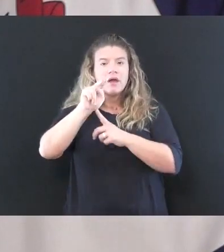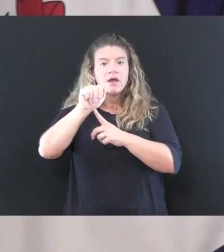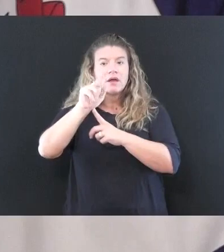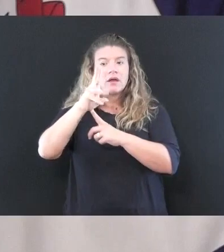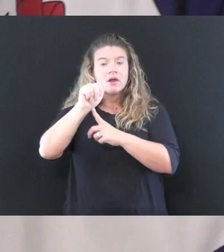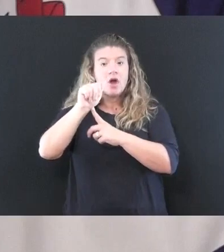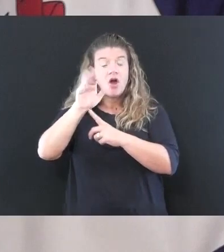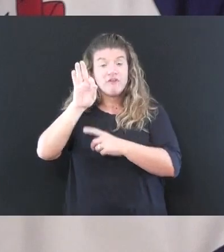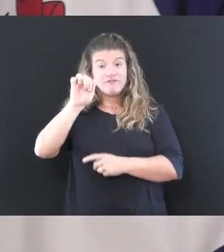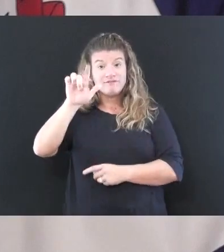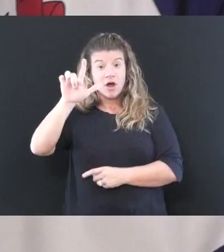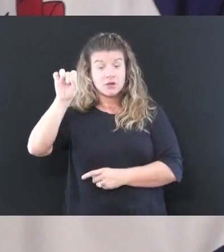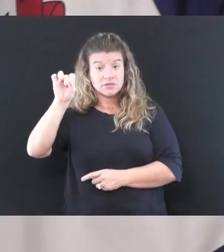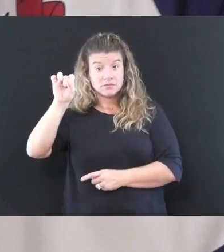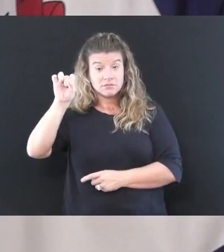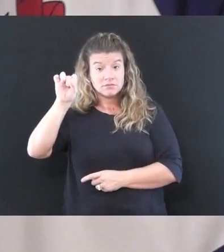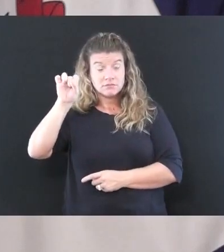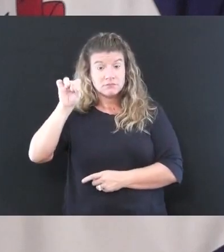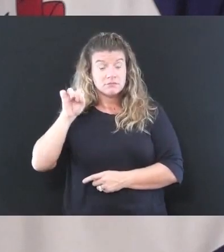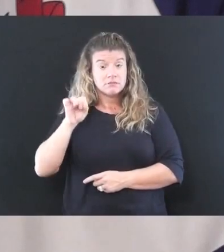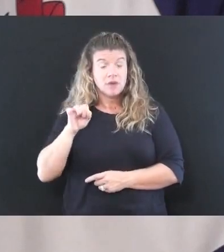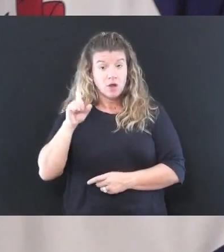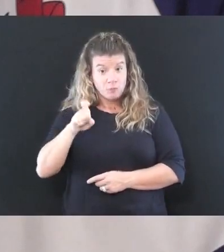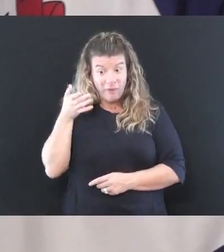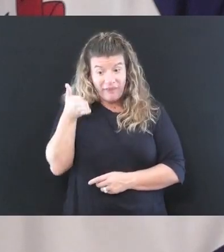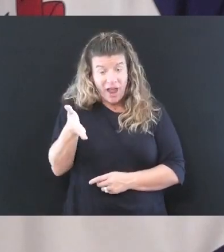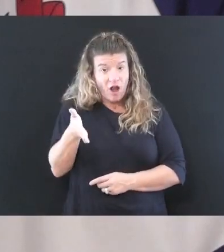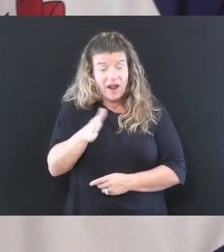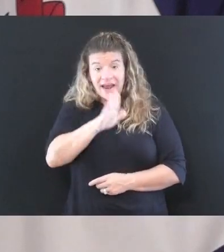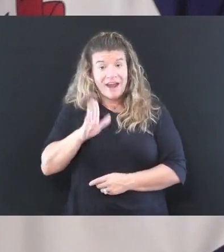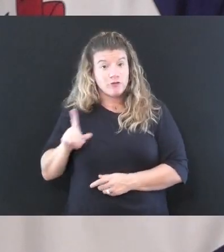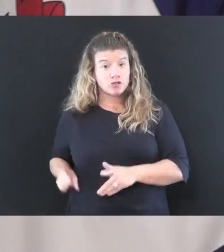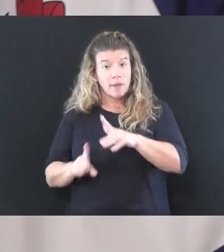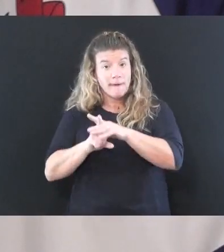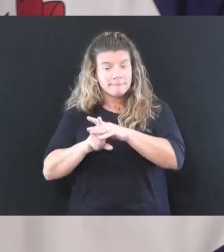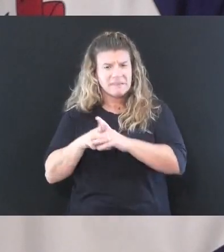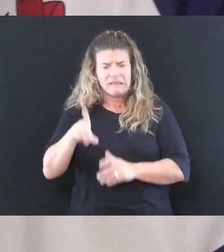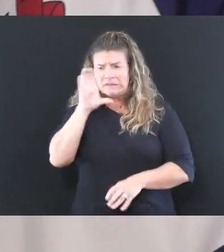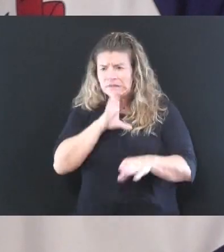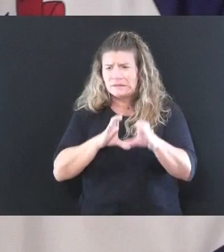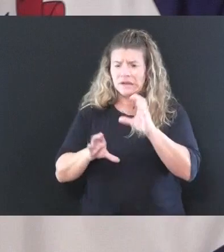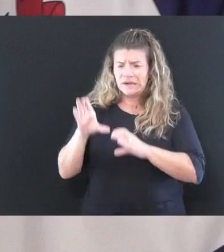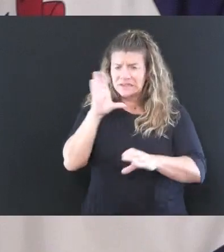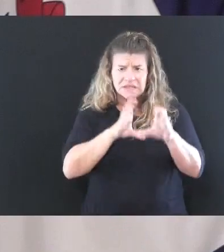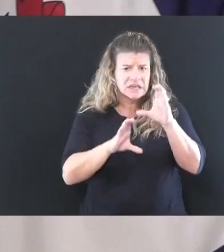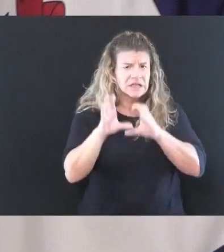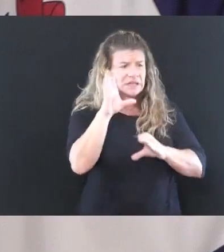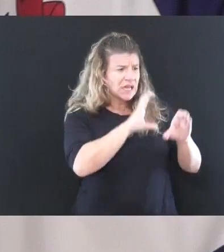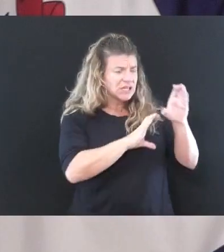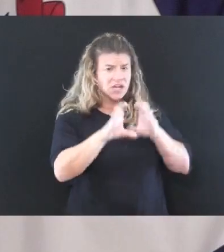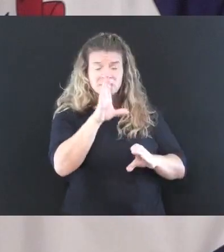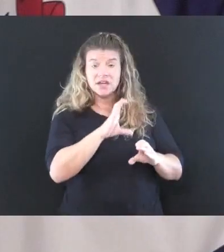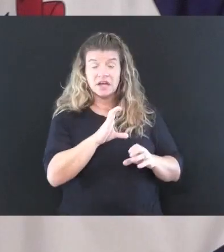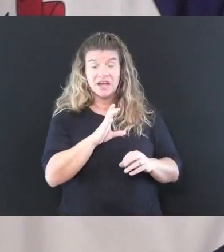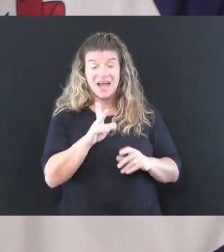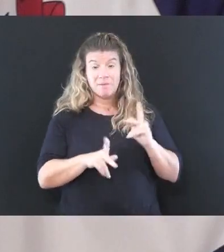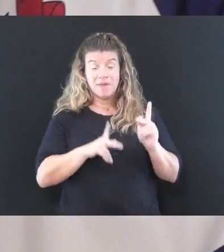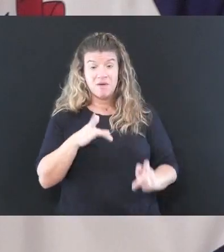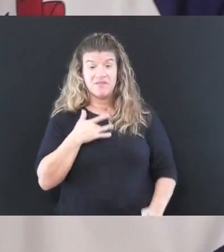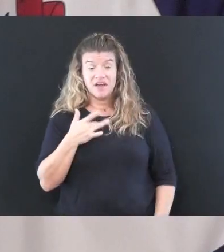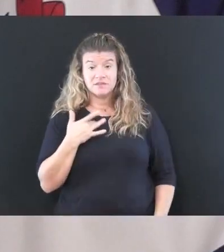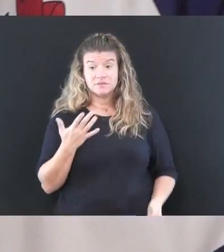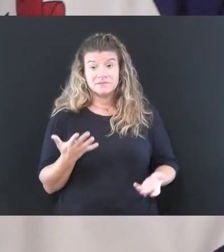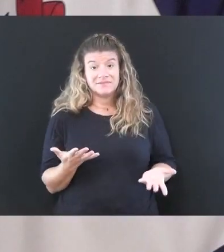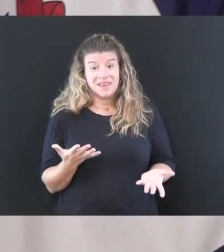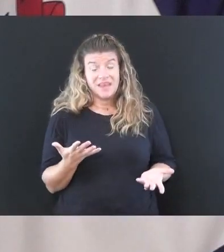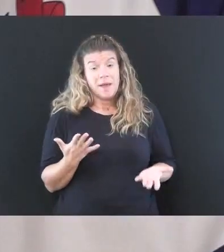show up, and there wasn't any sign of him anywhere. And they looked and looked and looked, and basically people thought, well,